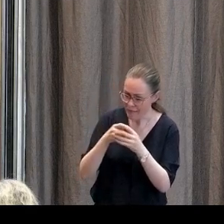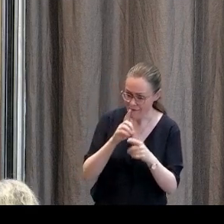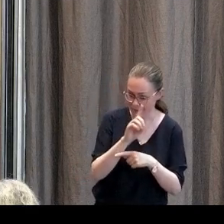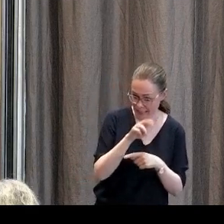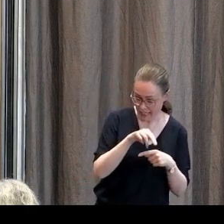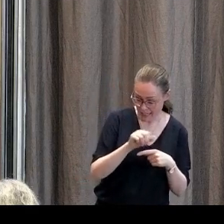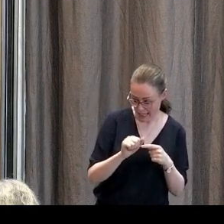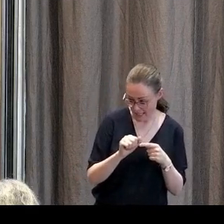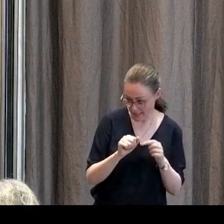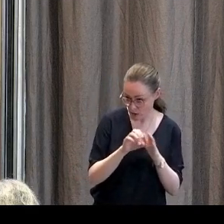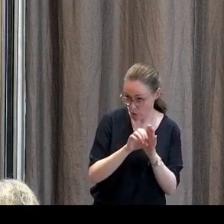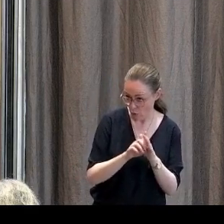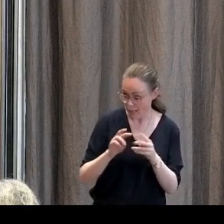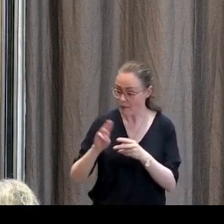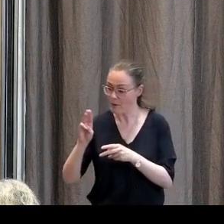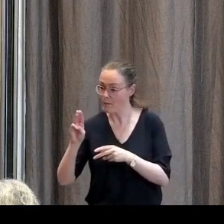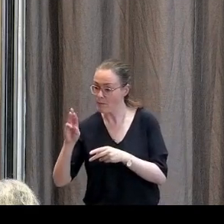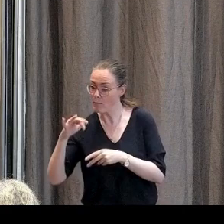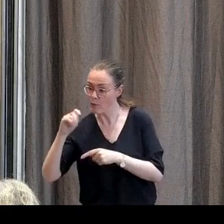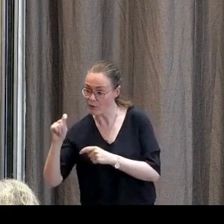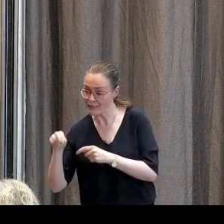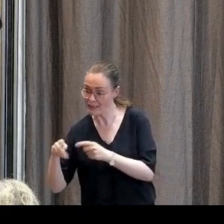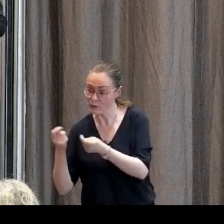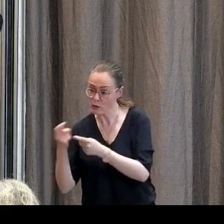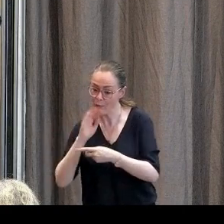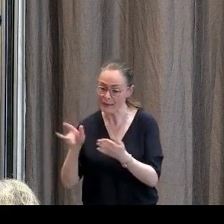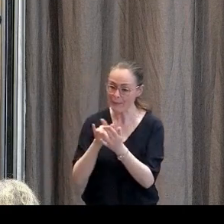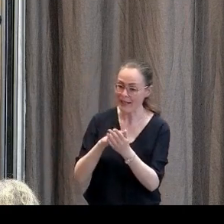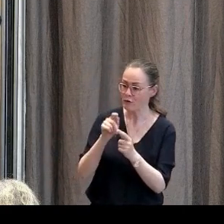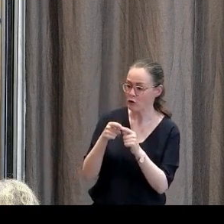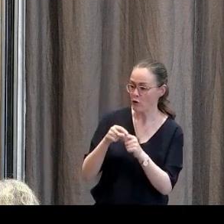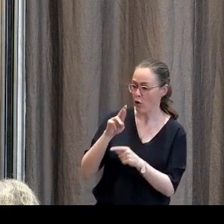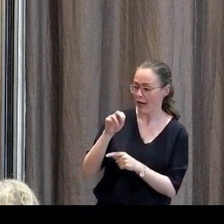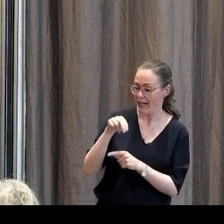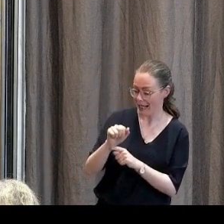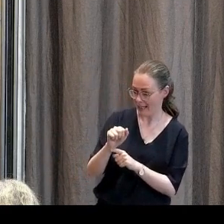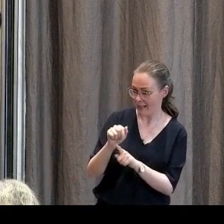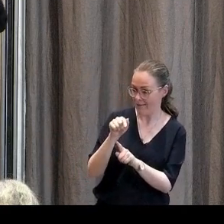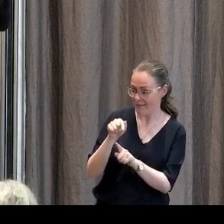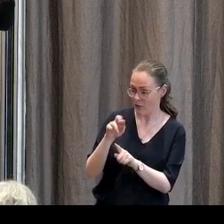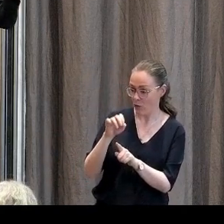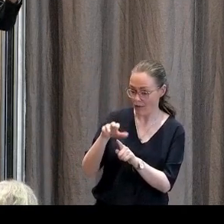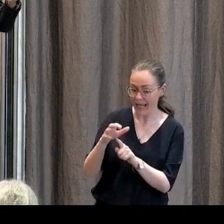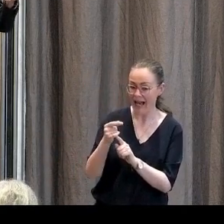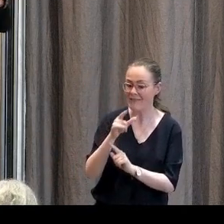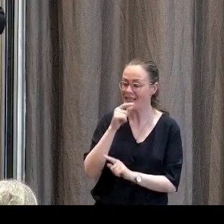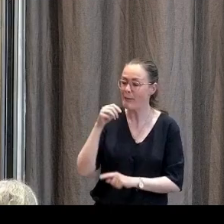DNA, our code, and protein, the doing thing. Short RNAs. And those RNAs ended up with the